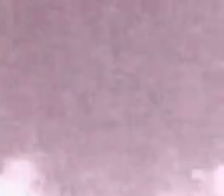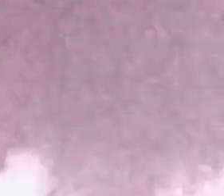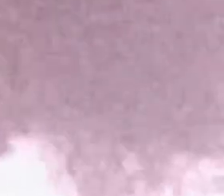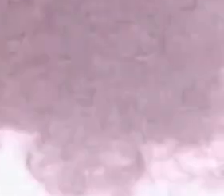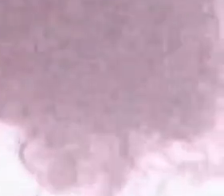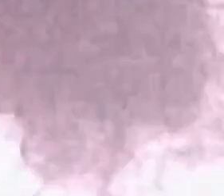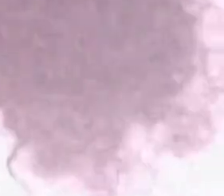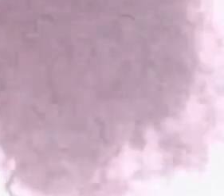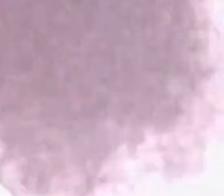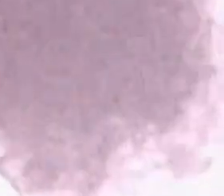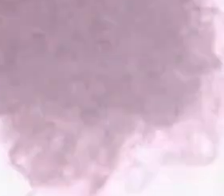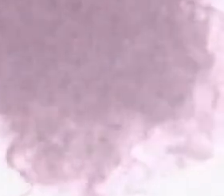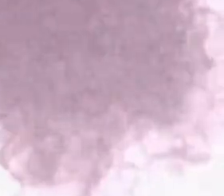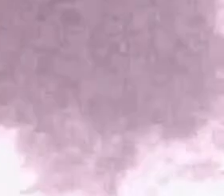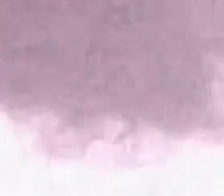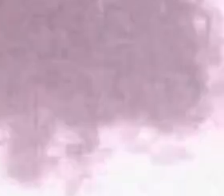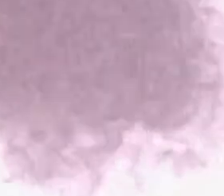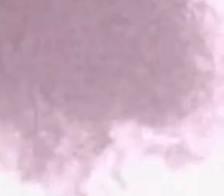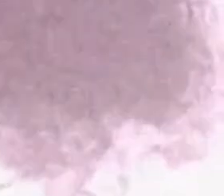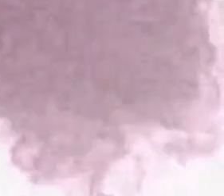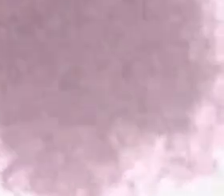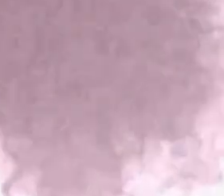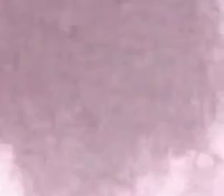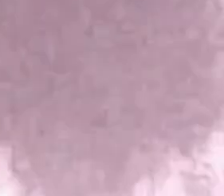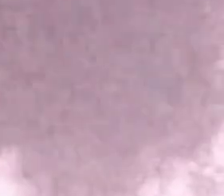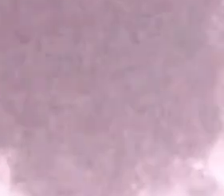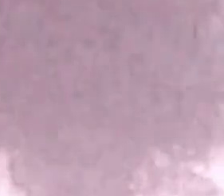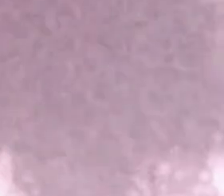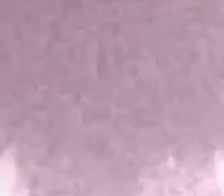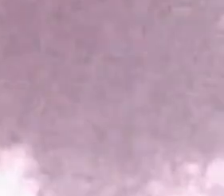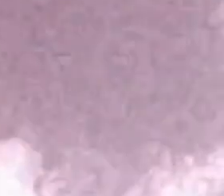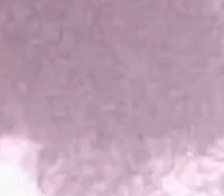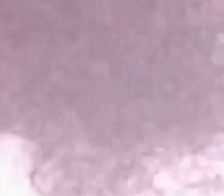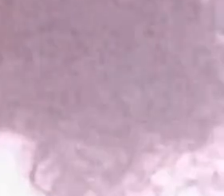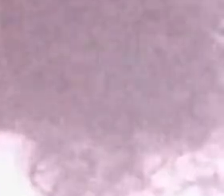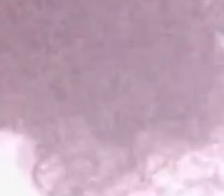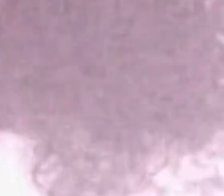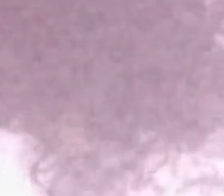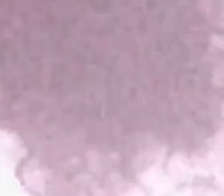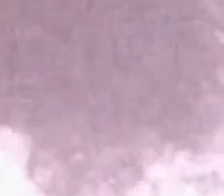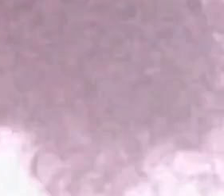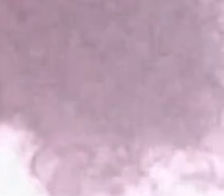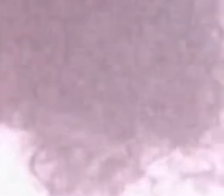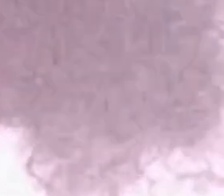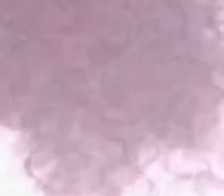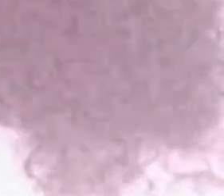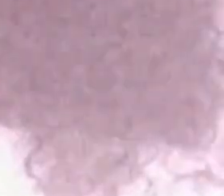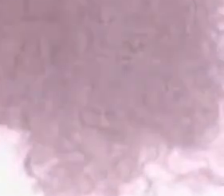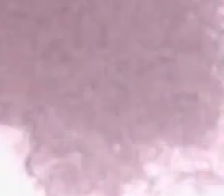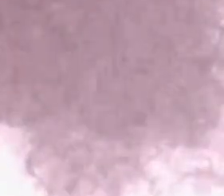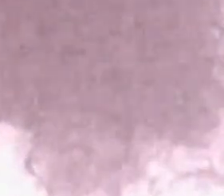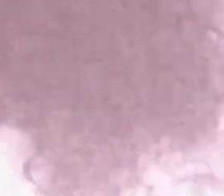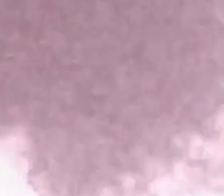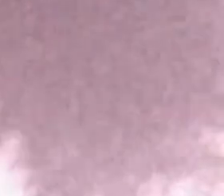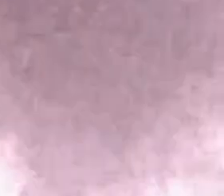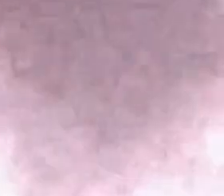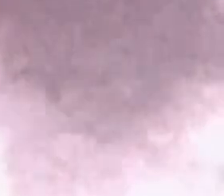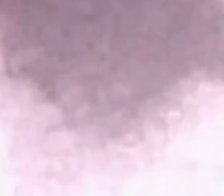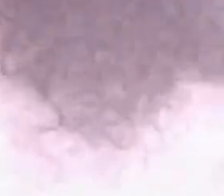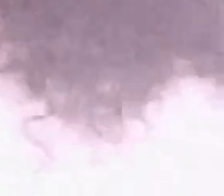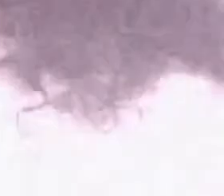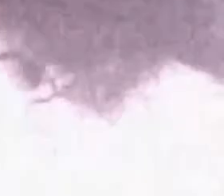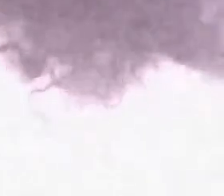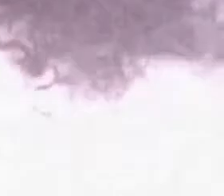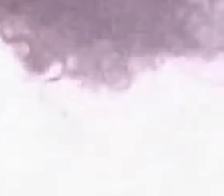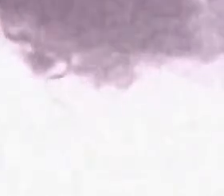can use that as strength and not let it define me and not, you know, become weaker by it. I